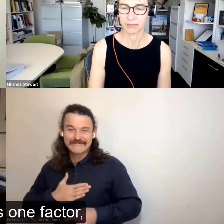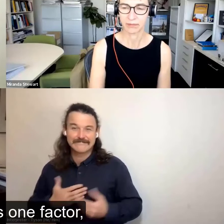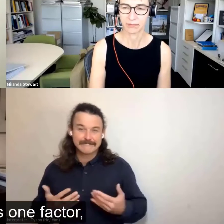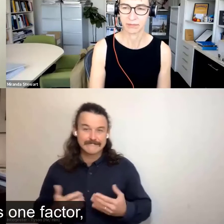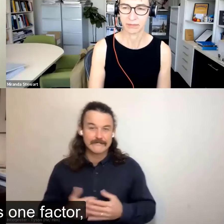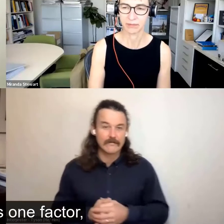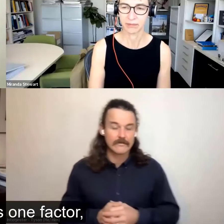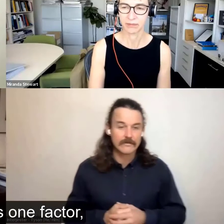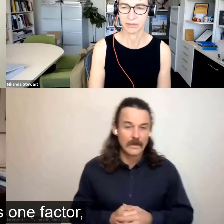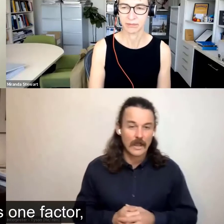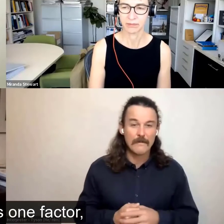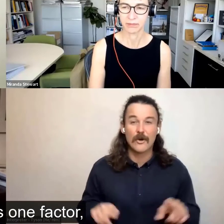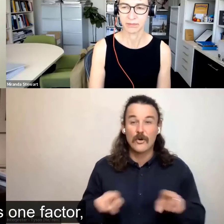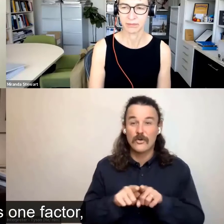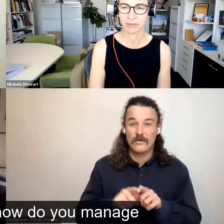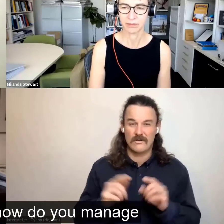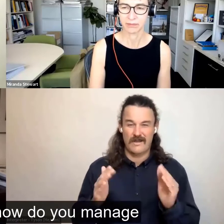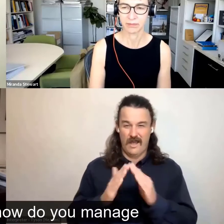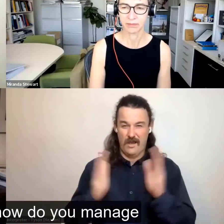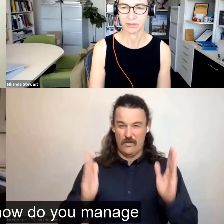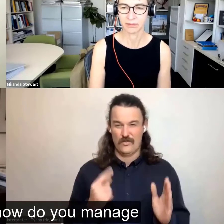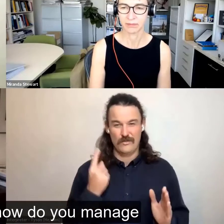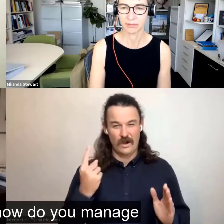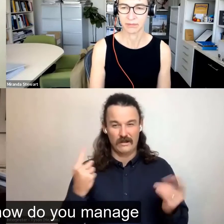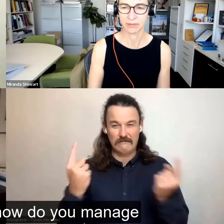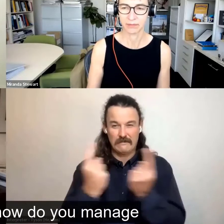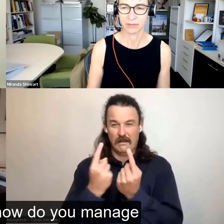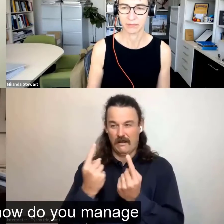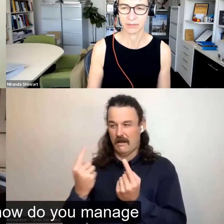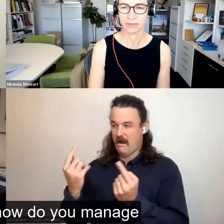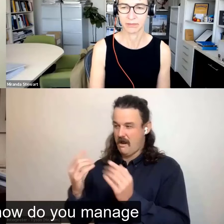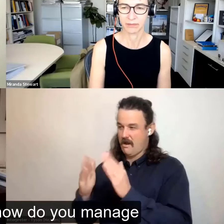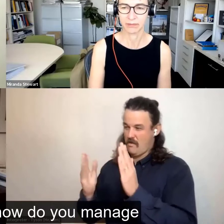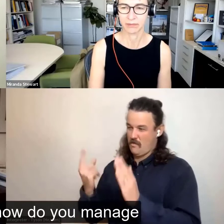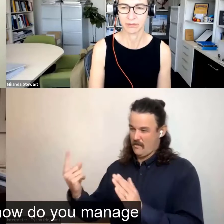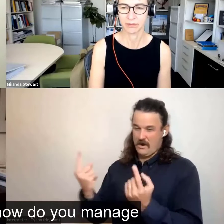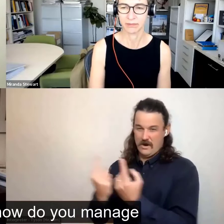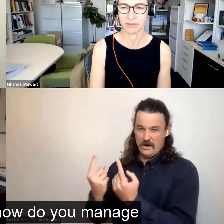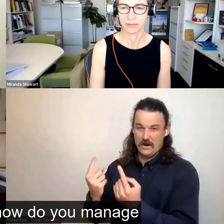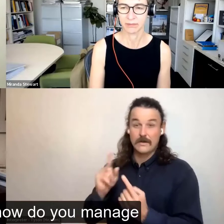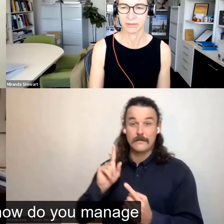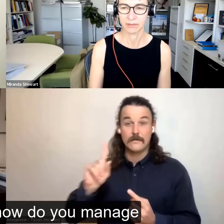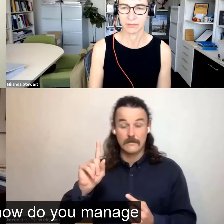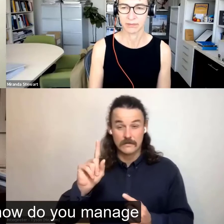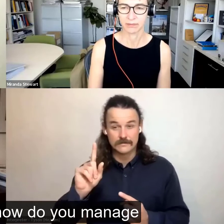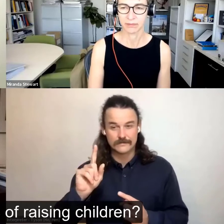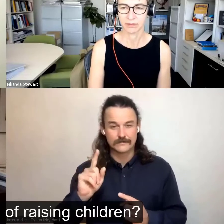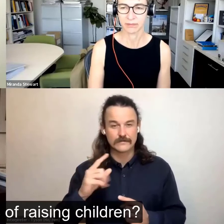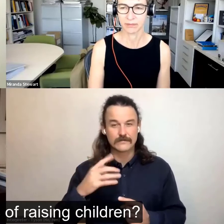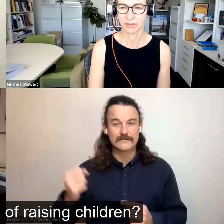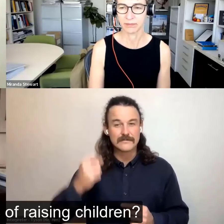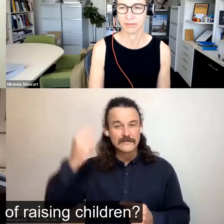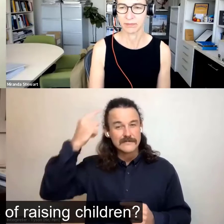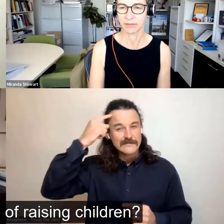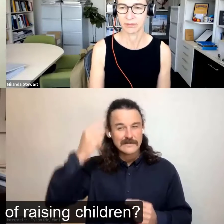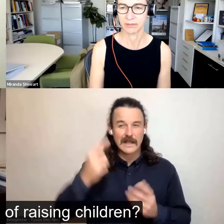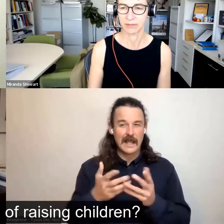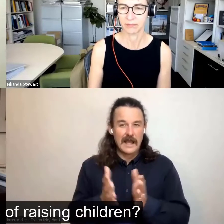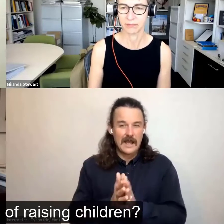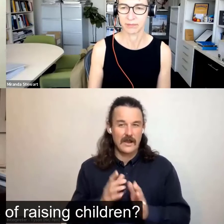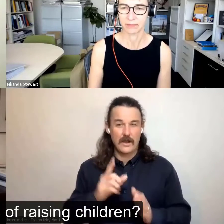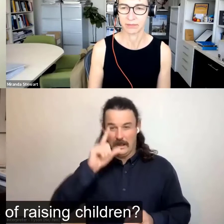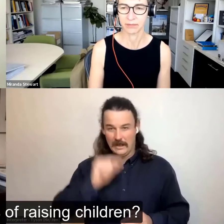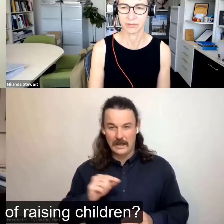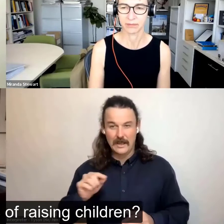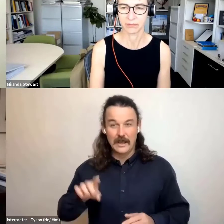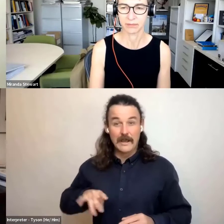discussing. Housing is one factor, but it does go to how do you manage to afford the costs of